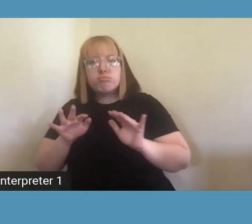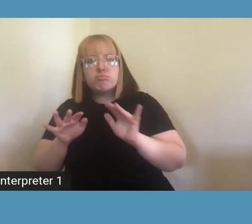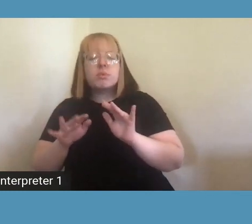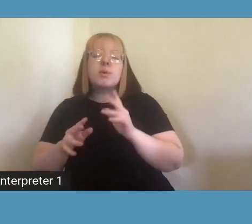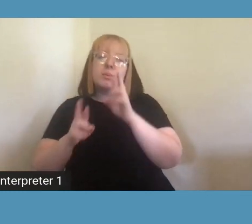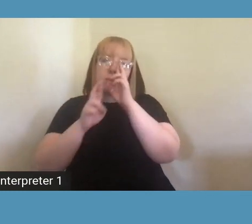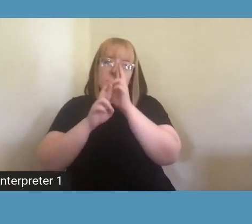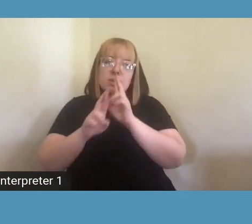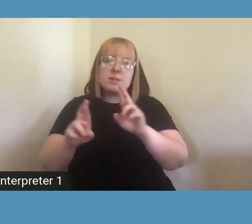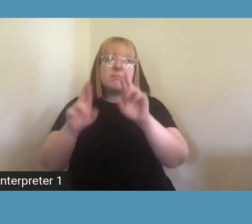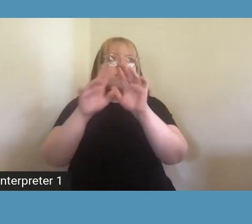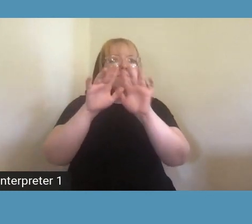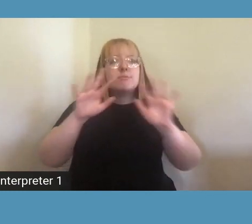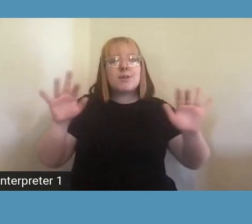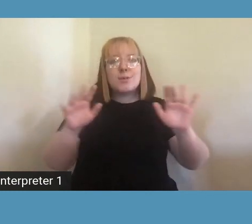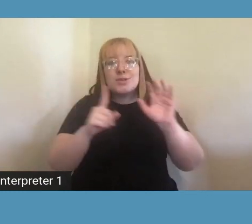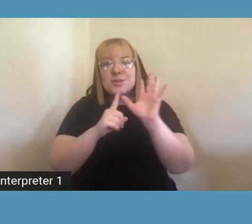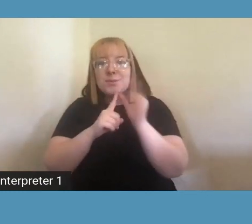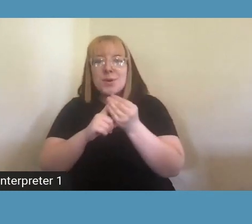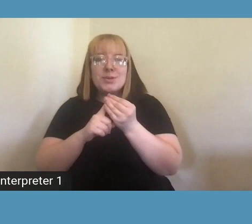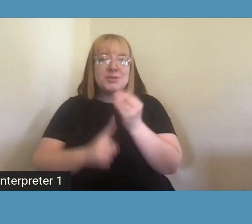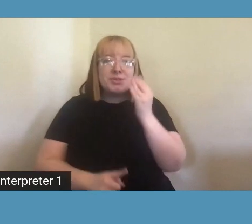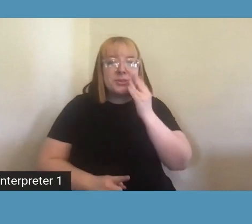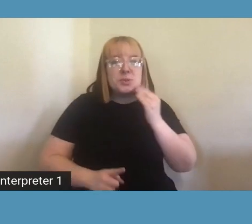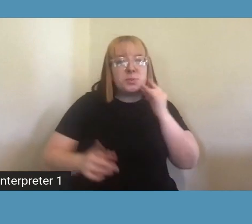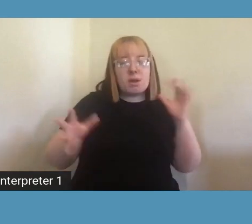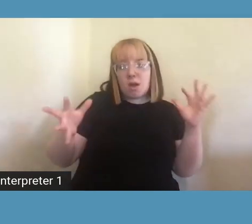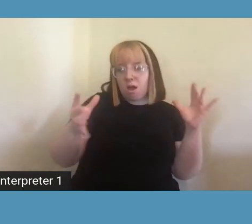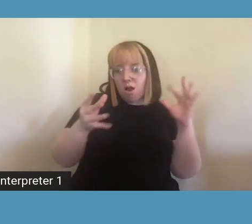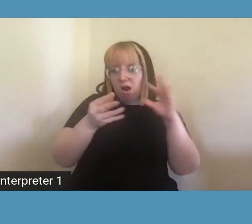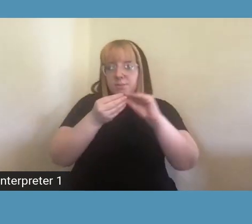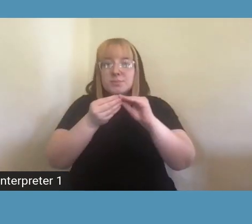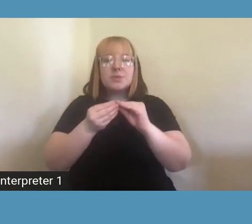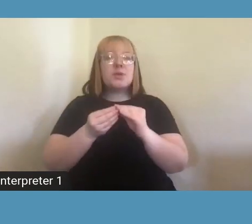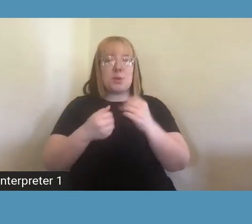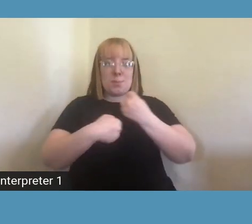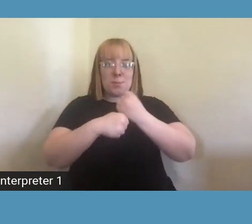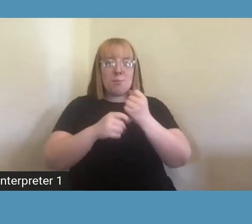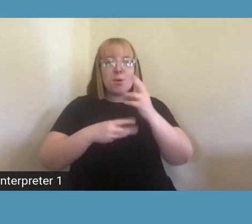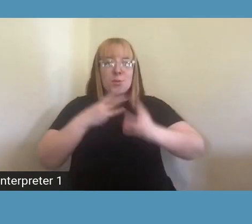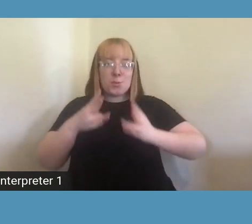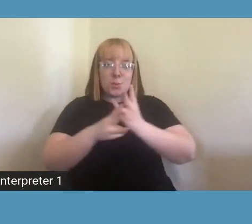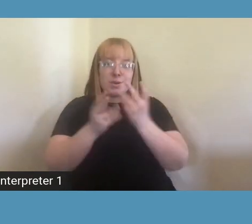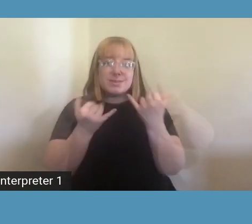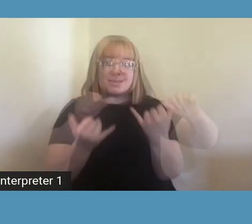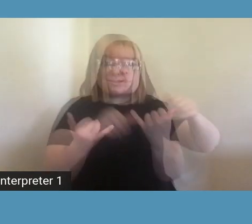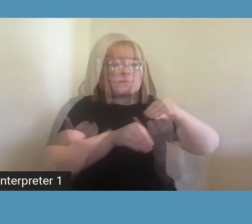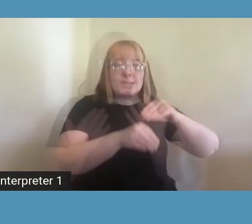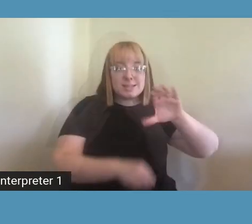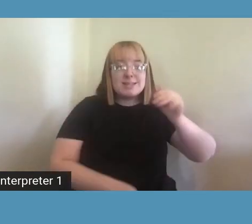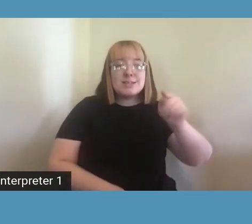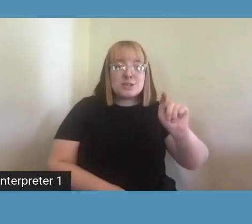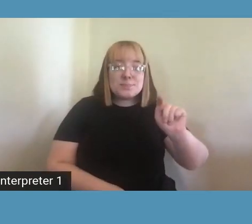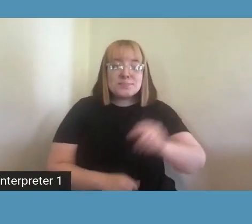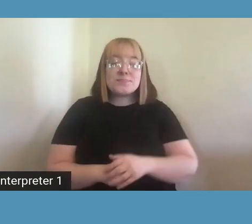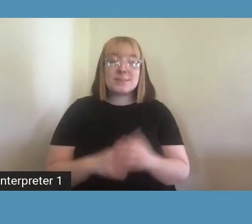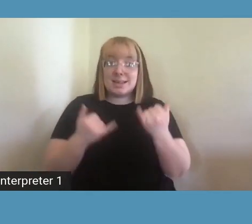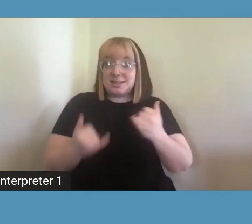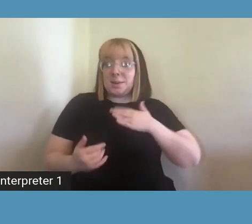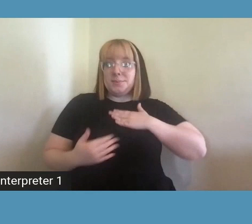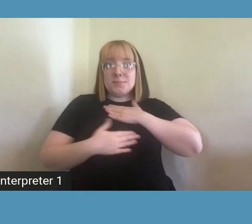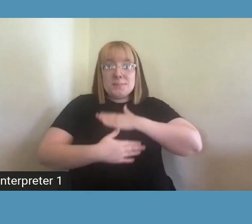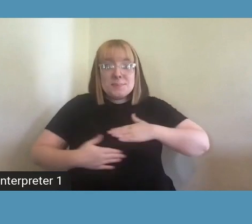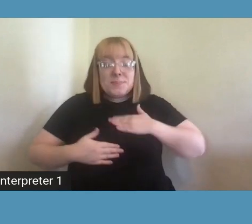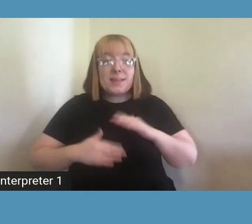of cultures and experiences that form the richness of our world and our profession. Thank you. Now it is my pleasure